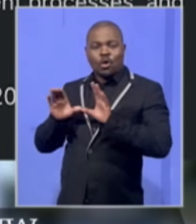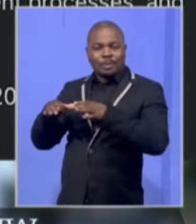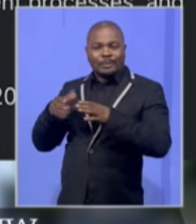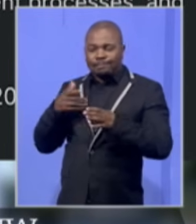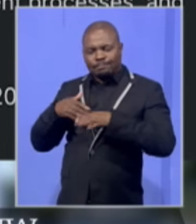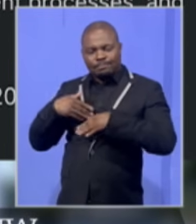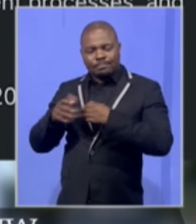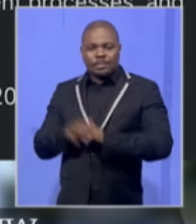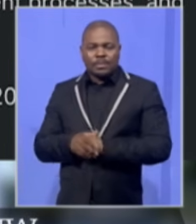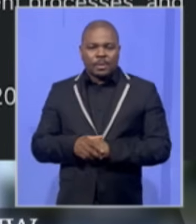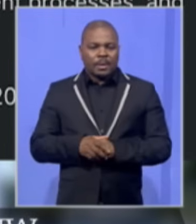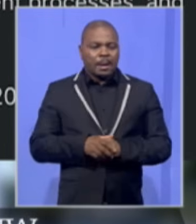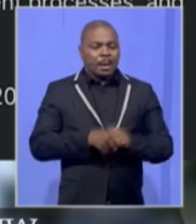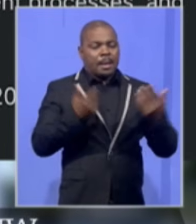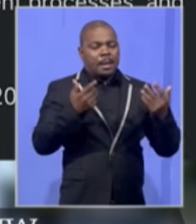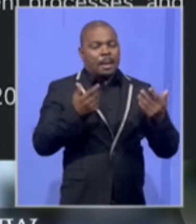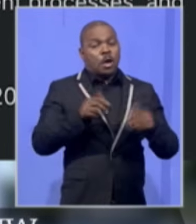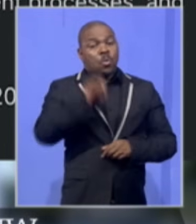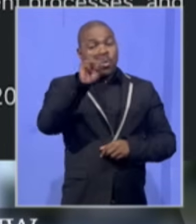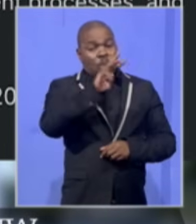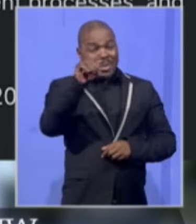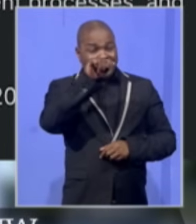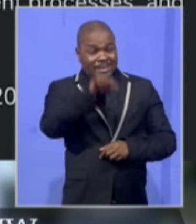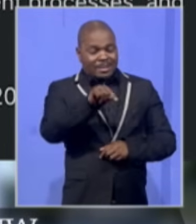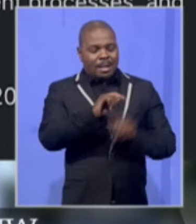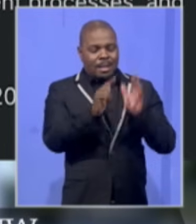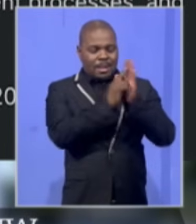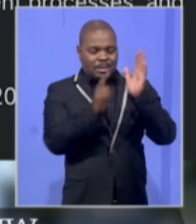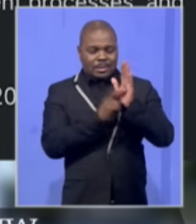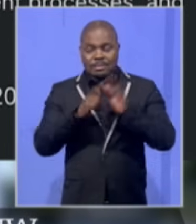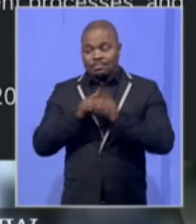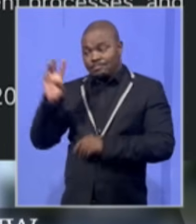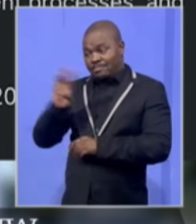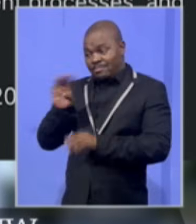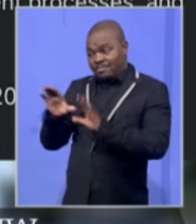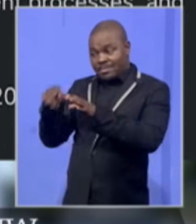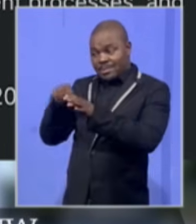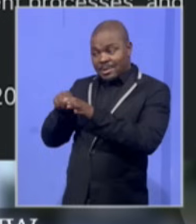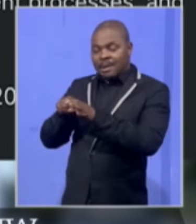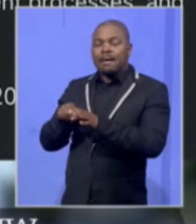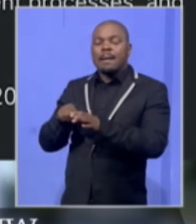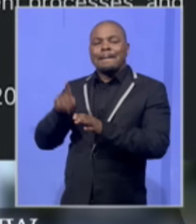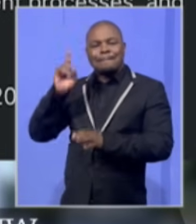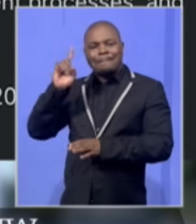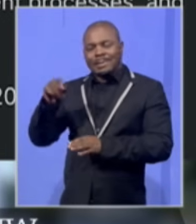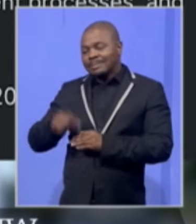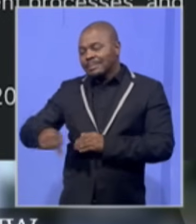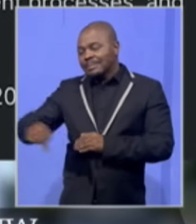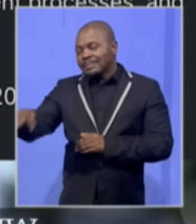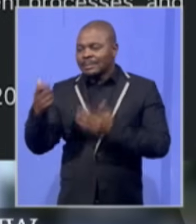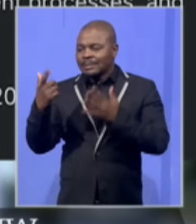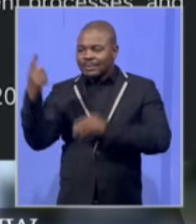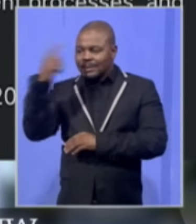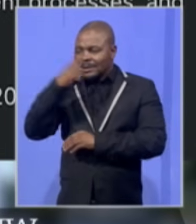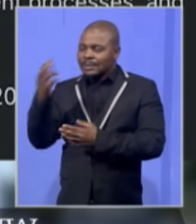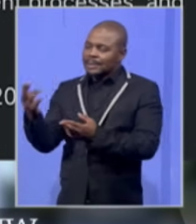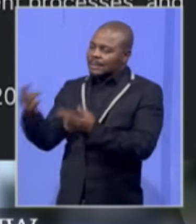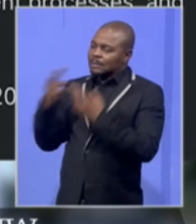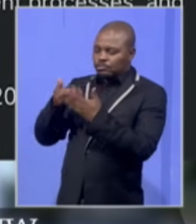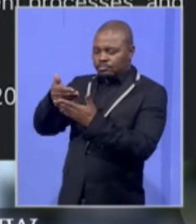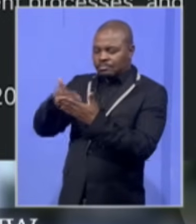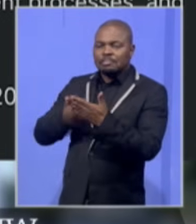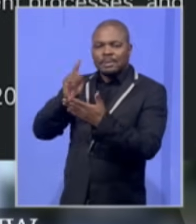kokoanopeo molao ya Northwest e neile Housing Corporation malatsi a le 7 gore e romele dipegelo tse di tlhalosang